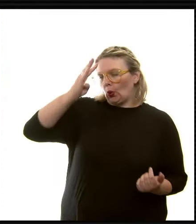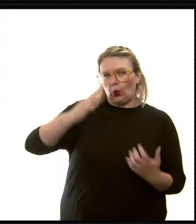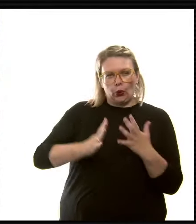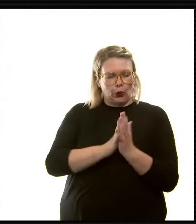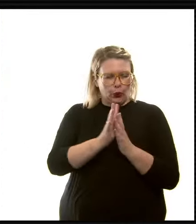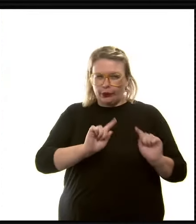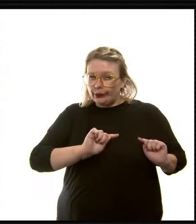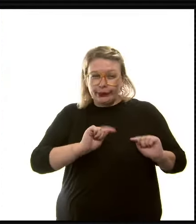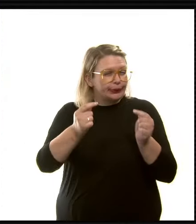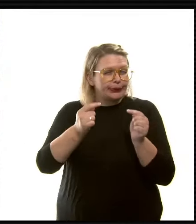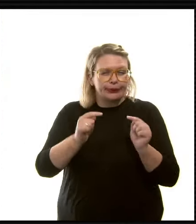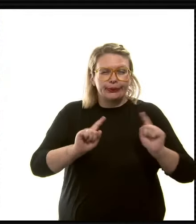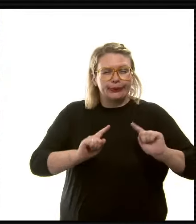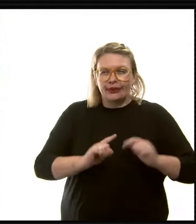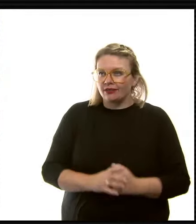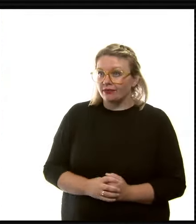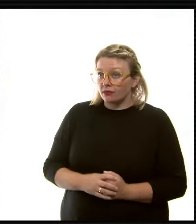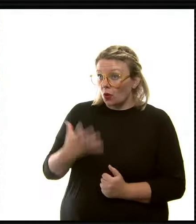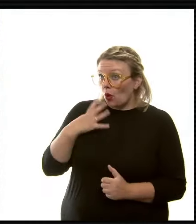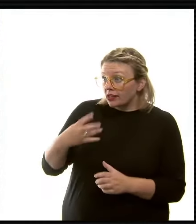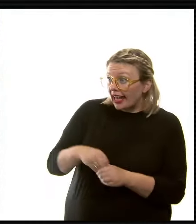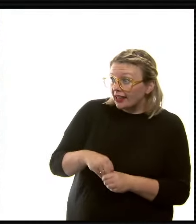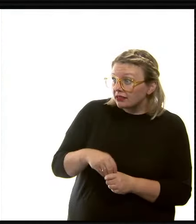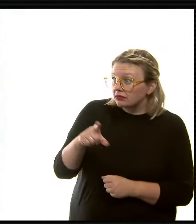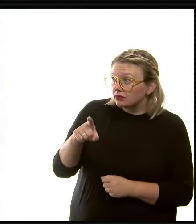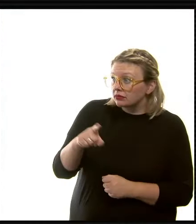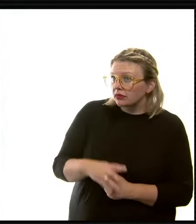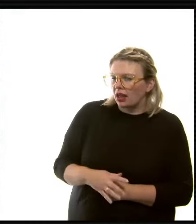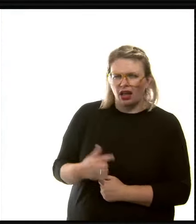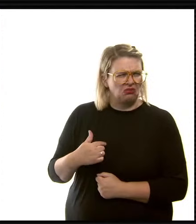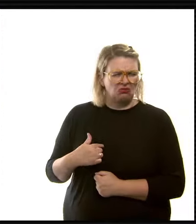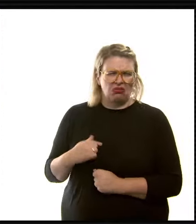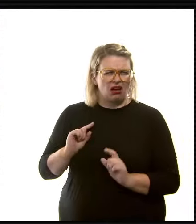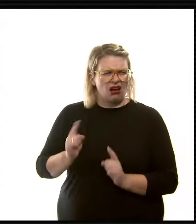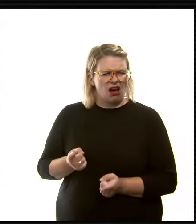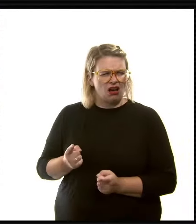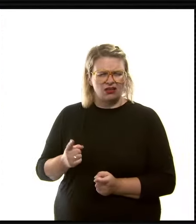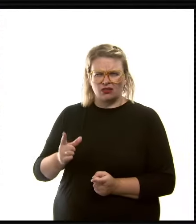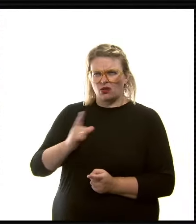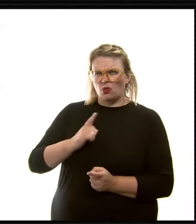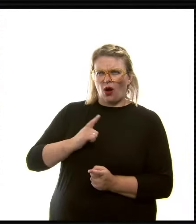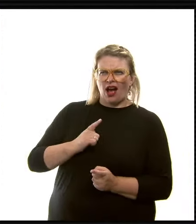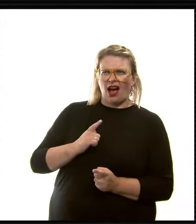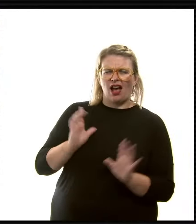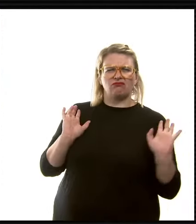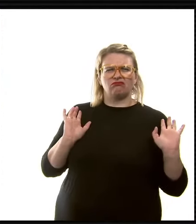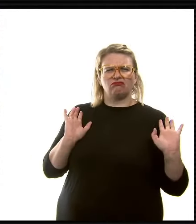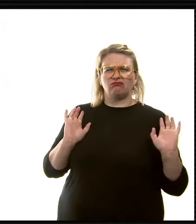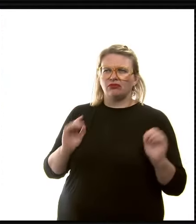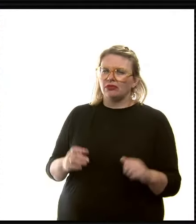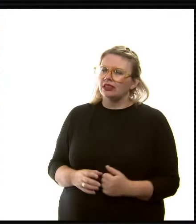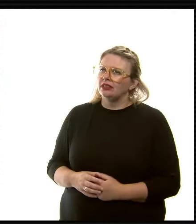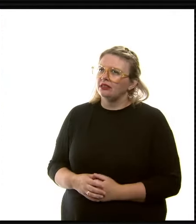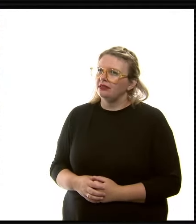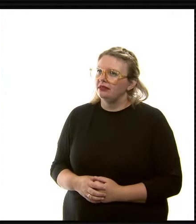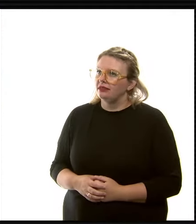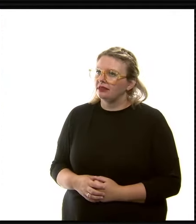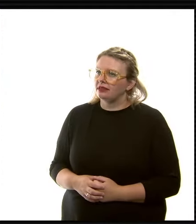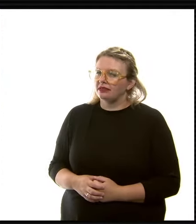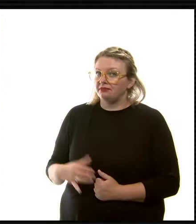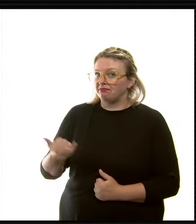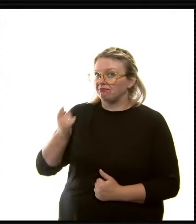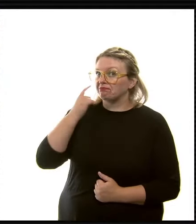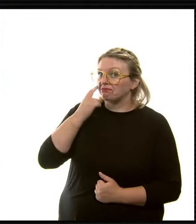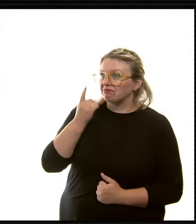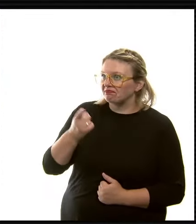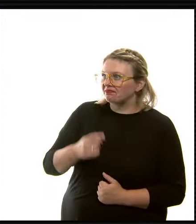stunt. Yes. Mel, do you want in on this as well? Do you want to join in? Well, I don't think I can because of, you know, journalism and stuff. Well, perhaps this will change your